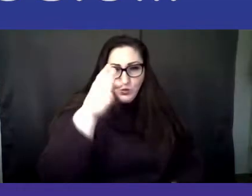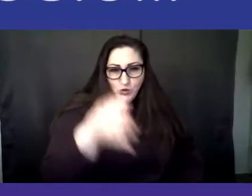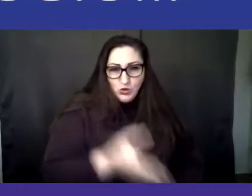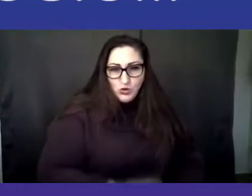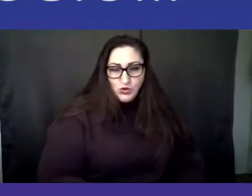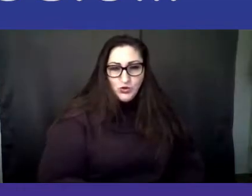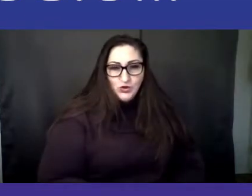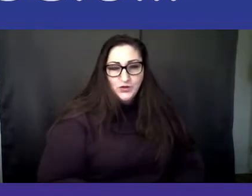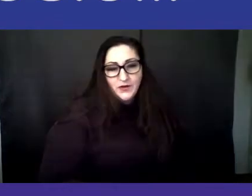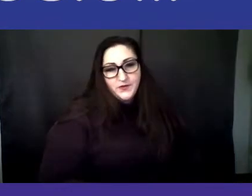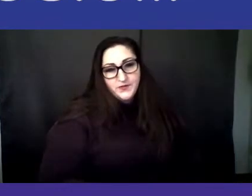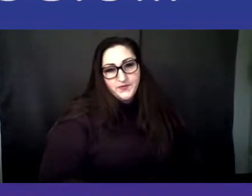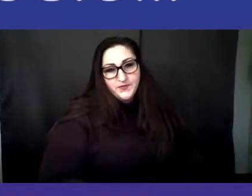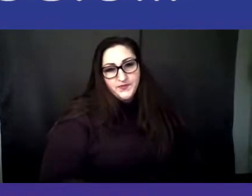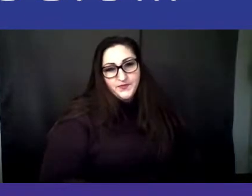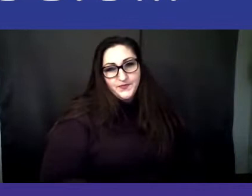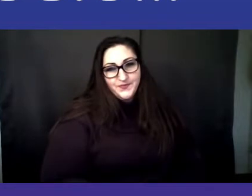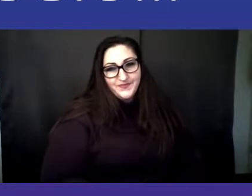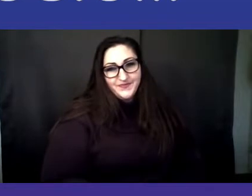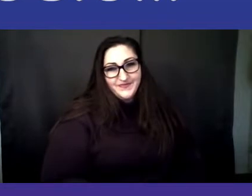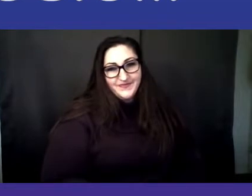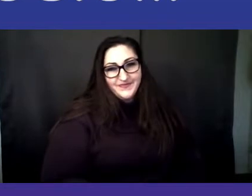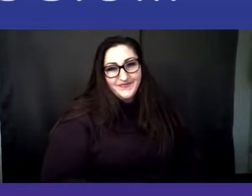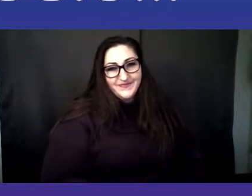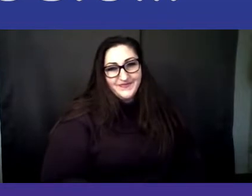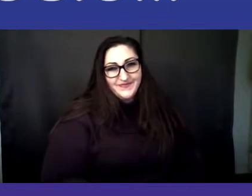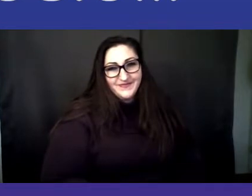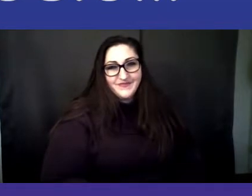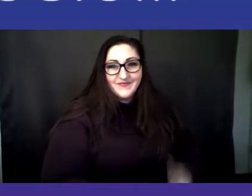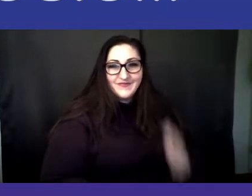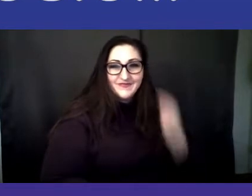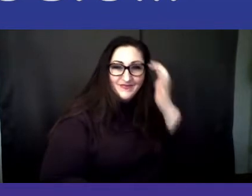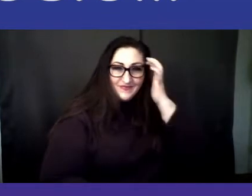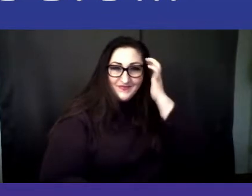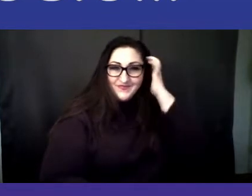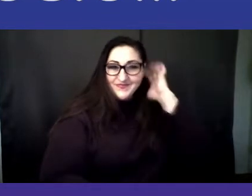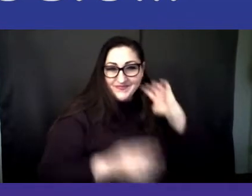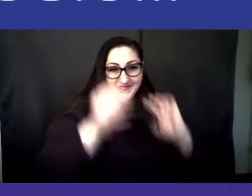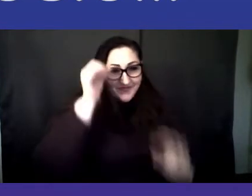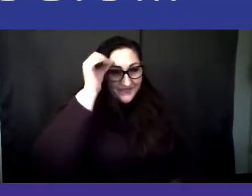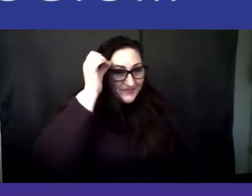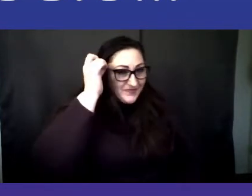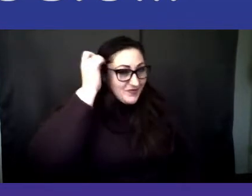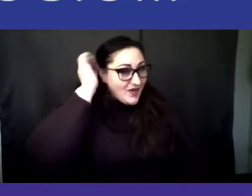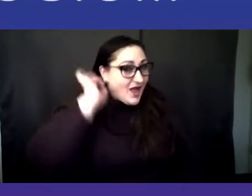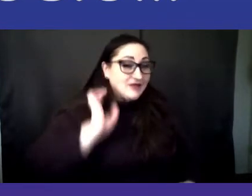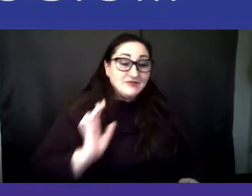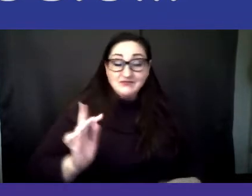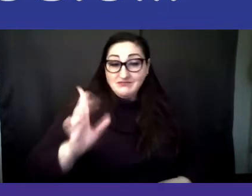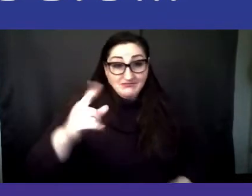Thank you. And we can rock this conversationally. Anyone feeling moved to speak?